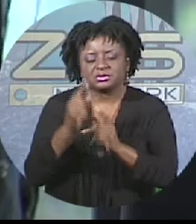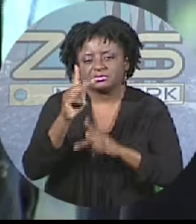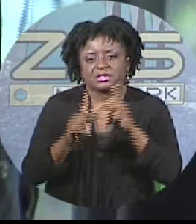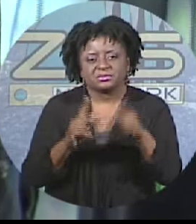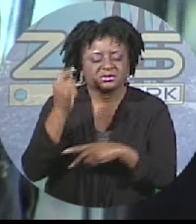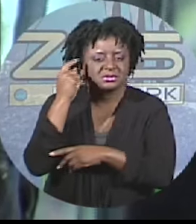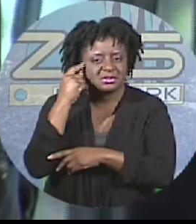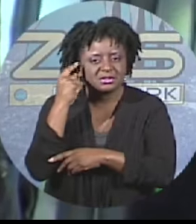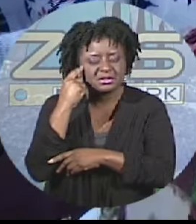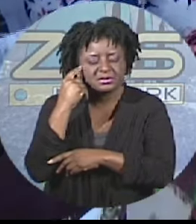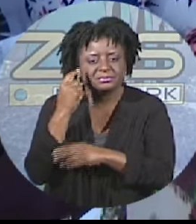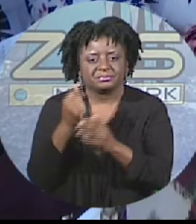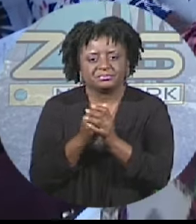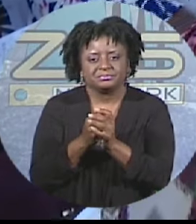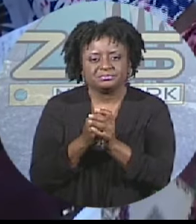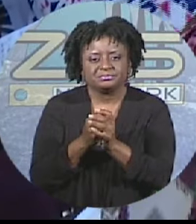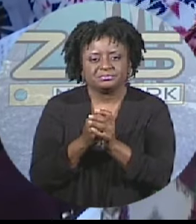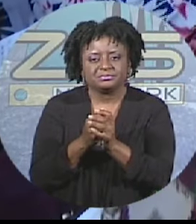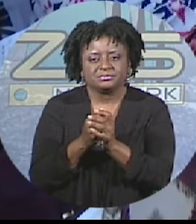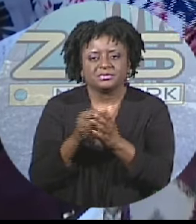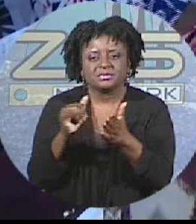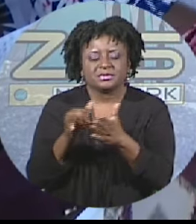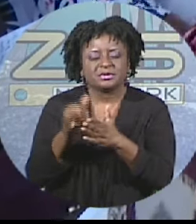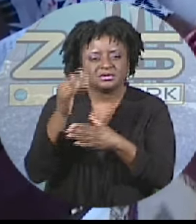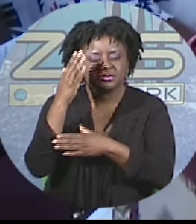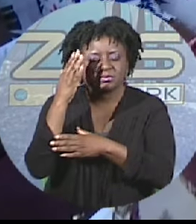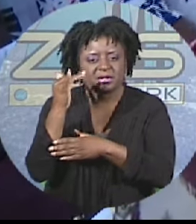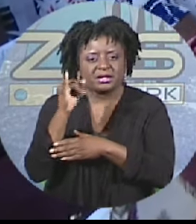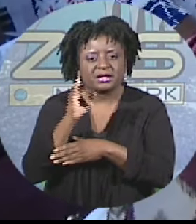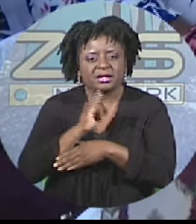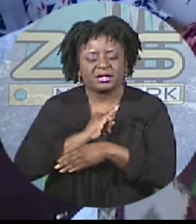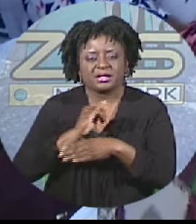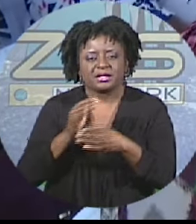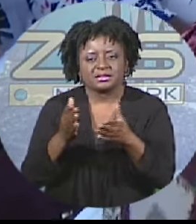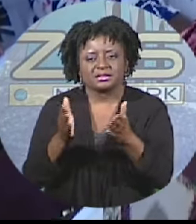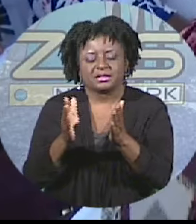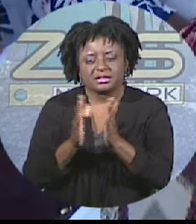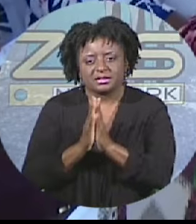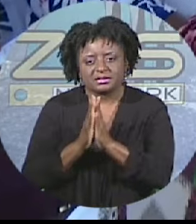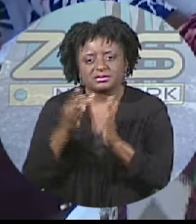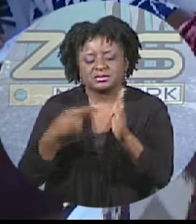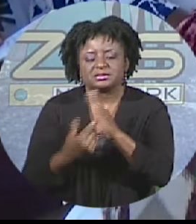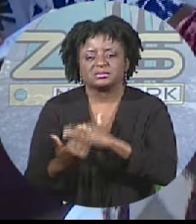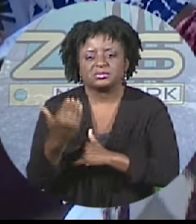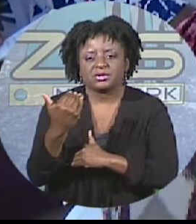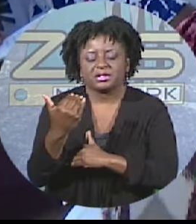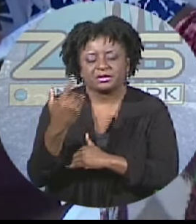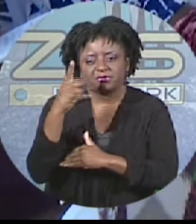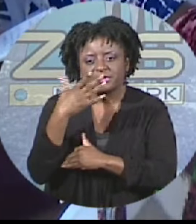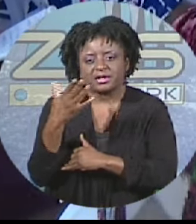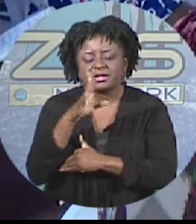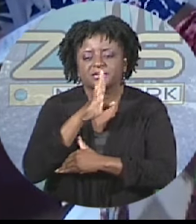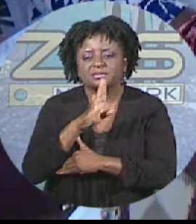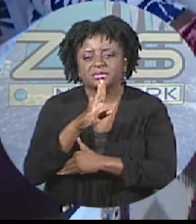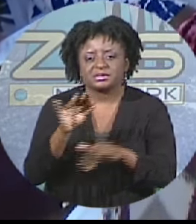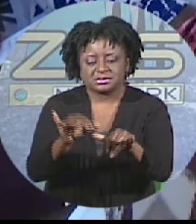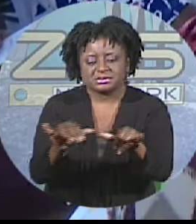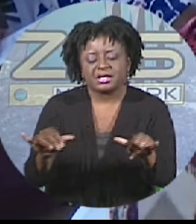professionals to guard the sector. And that's why I advocate this morning for there to be standards